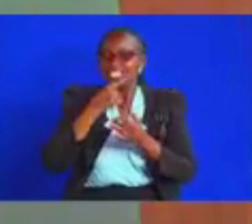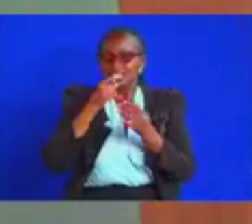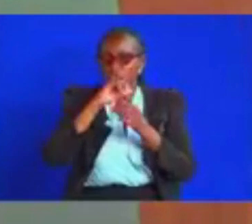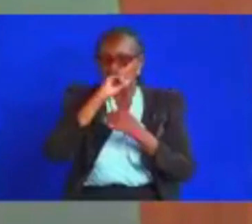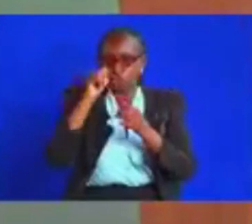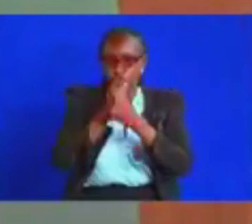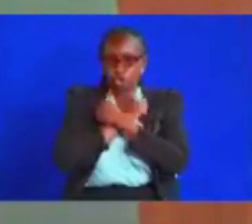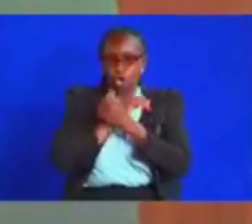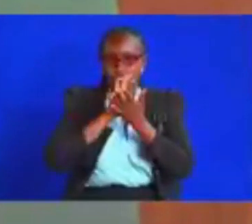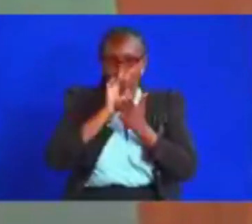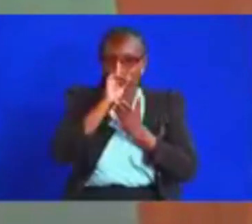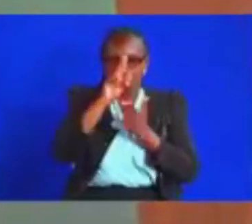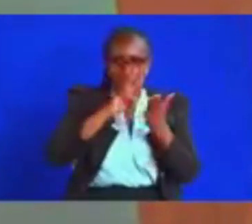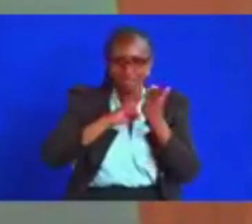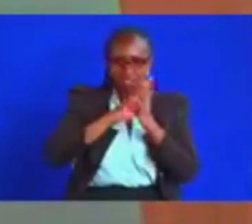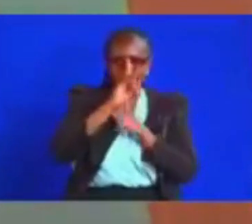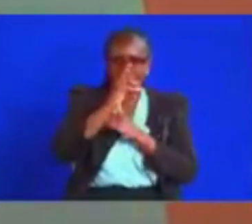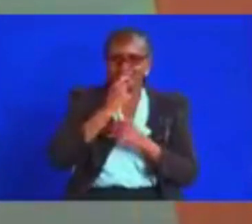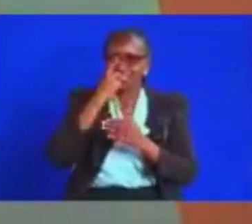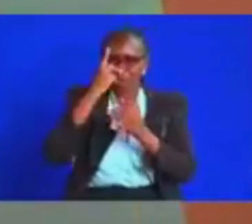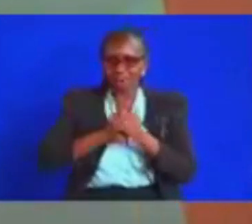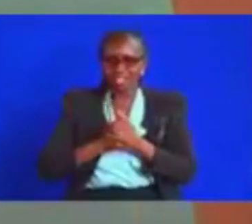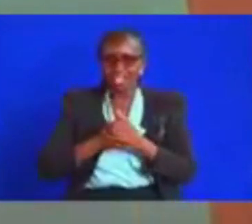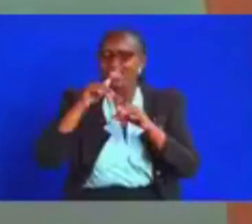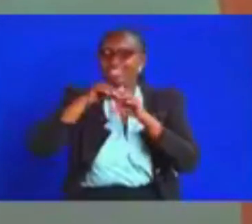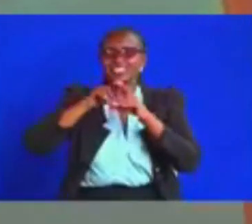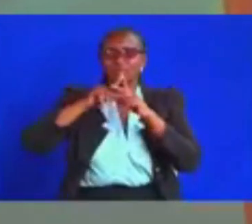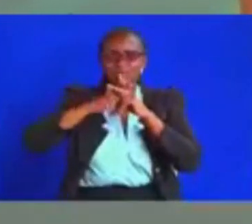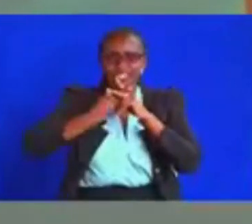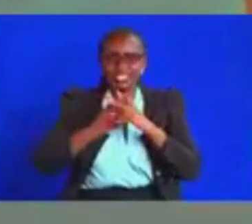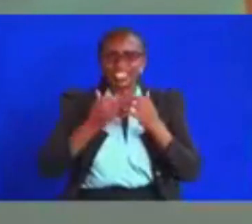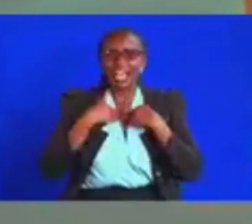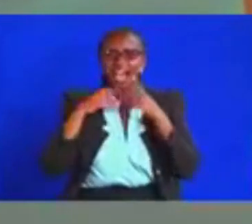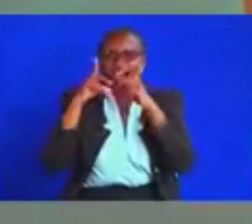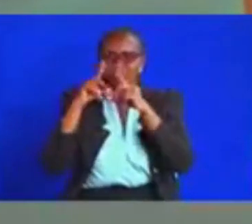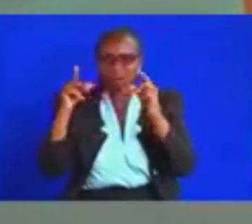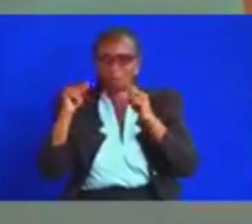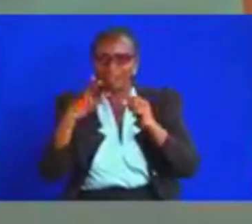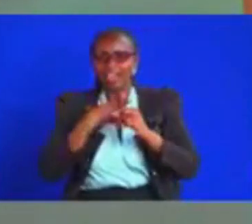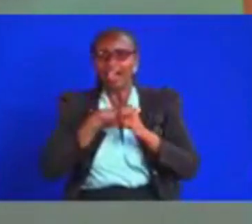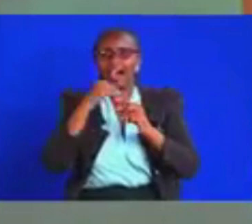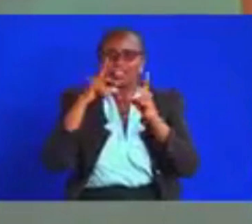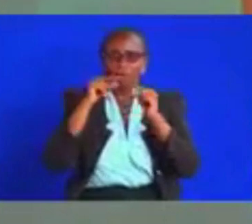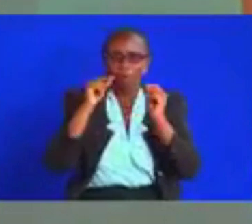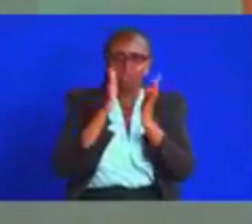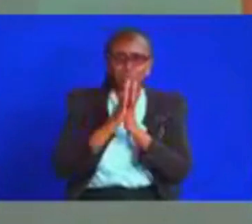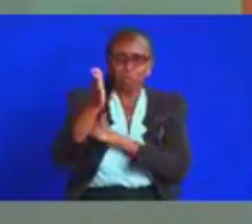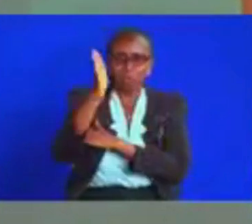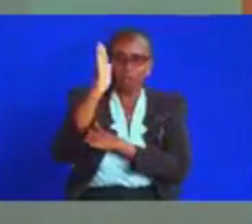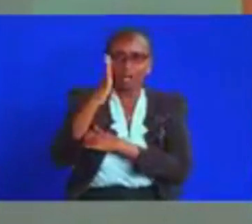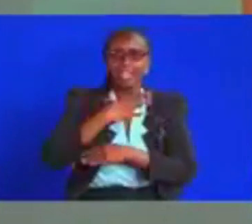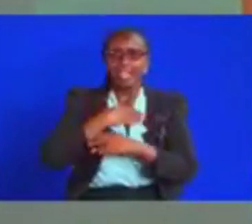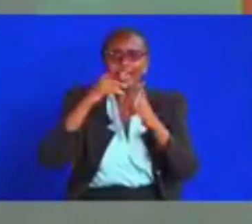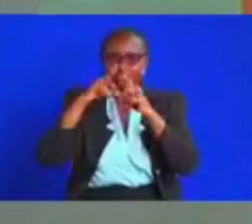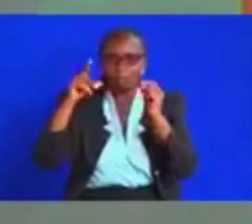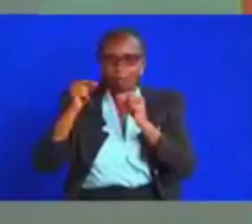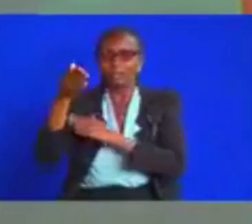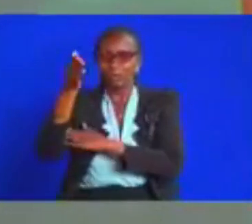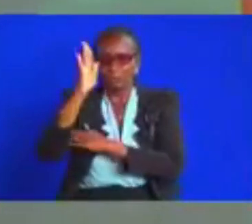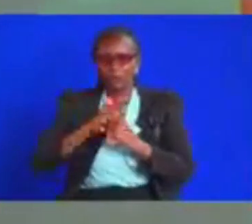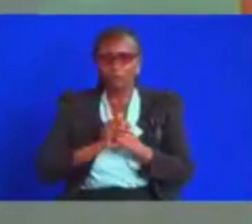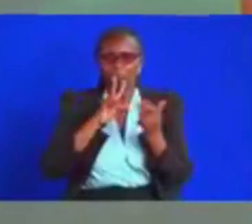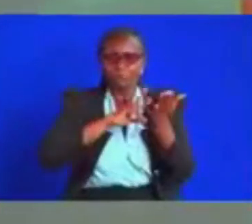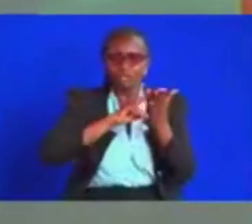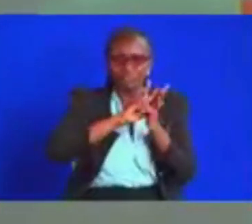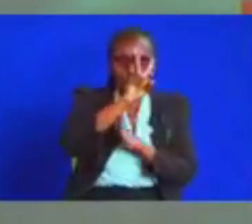1, he says, in the beginning was the Word, and the Word was with God, and the Word was God. Verse 2